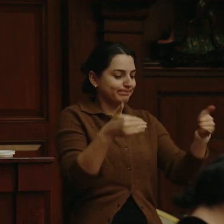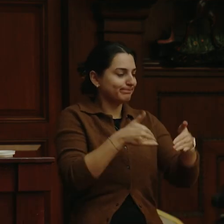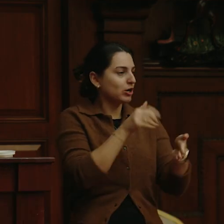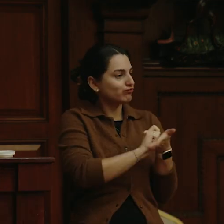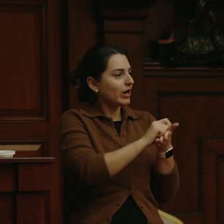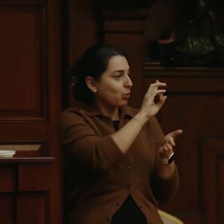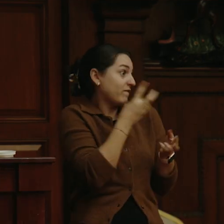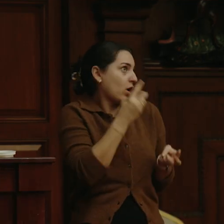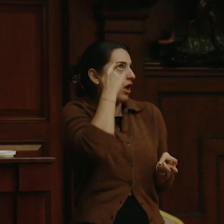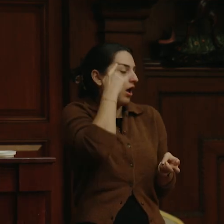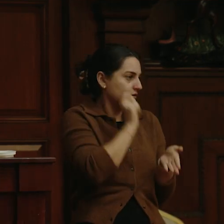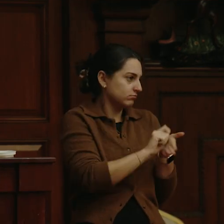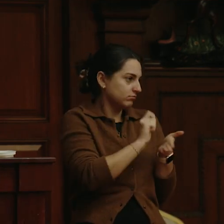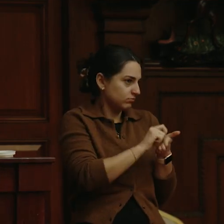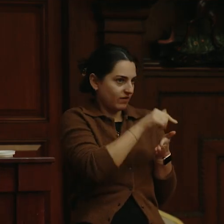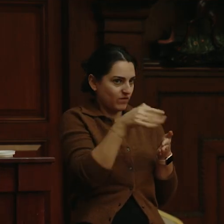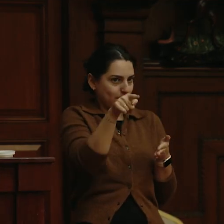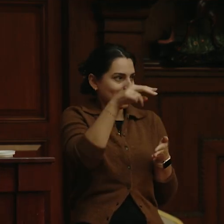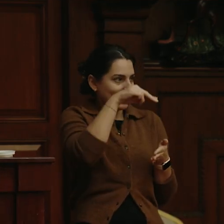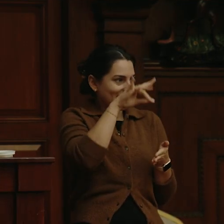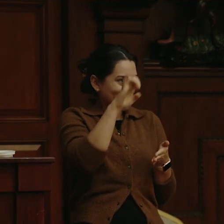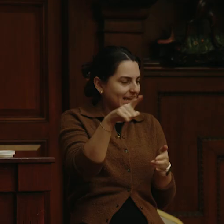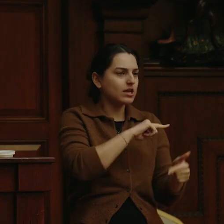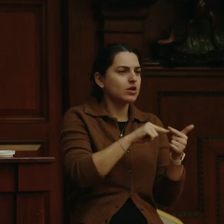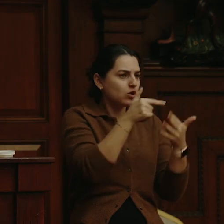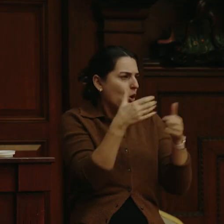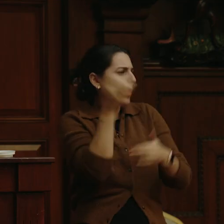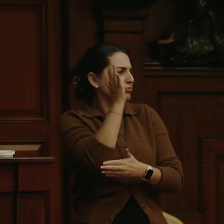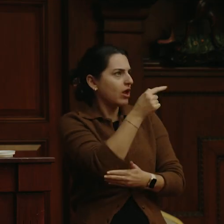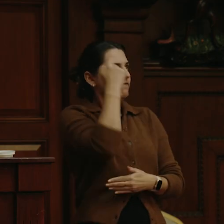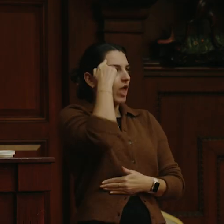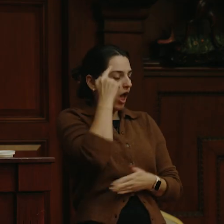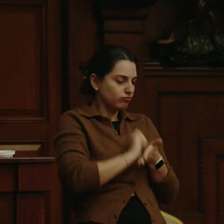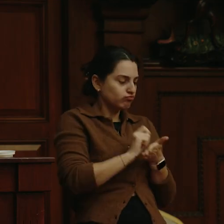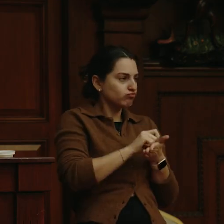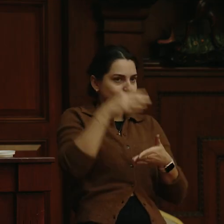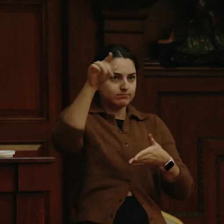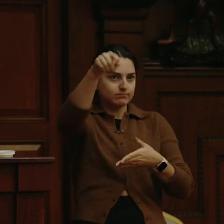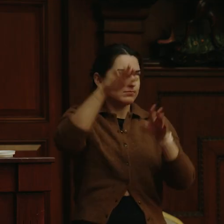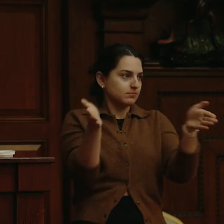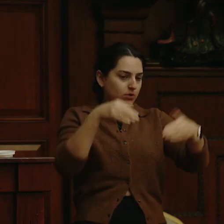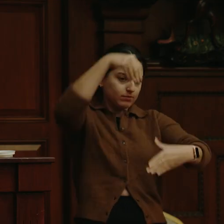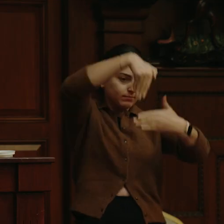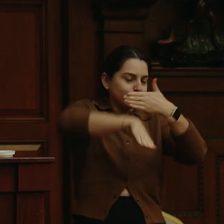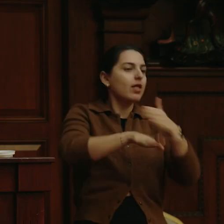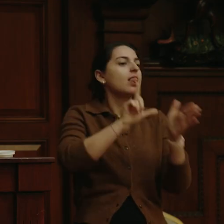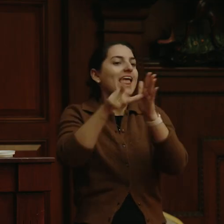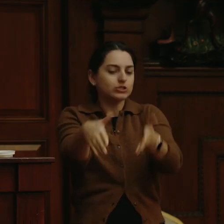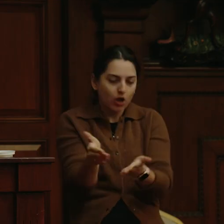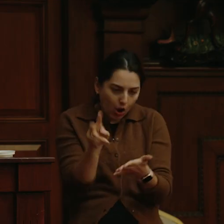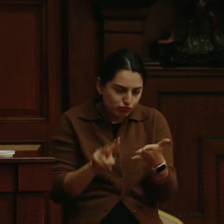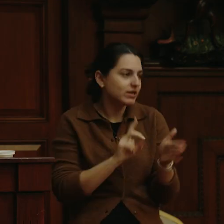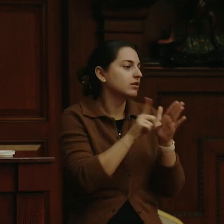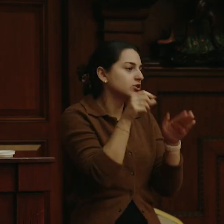and if anyone does have questions from Nikki's talk or for any of the other talks, feel free to leave a question inside, and we'll try and get to as many of